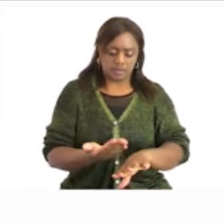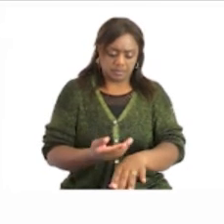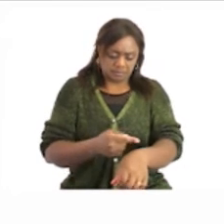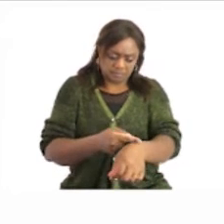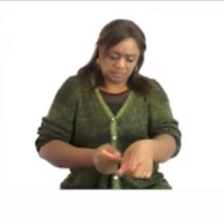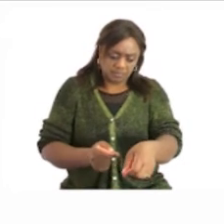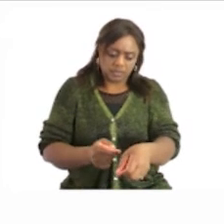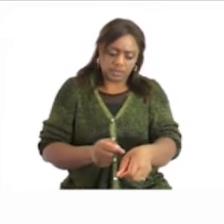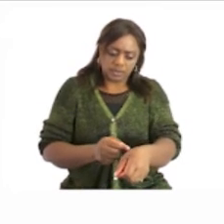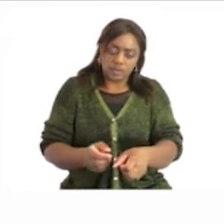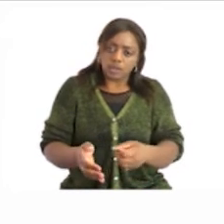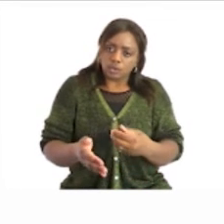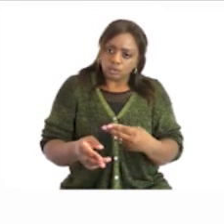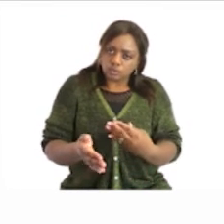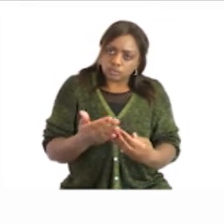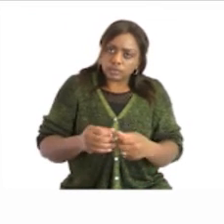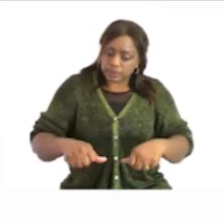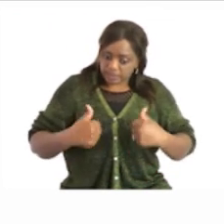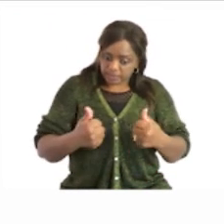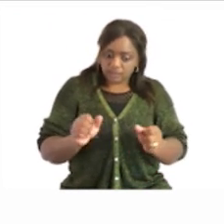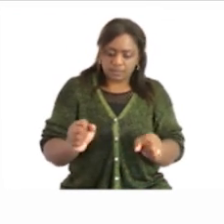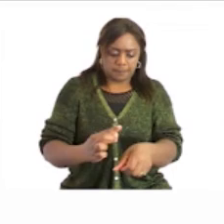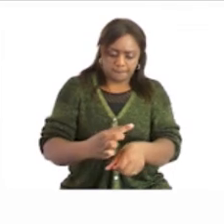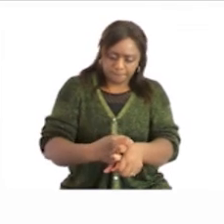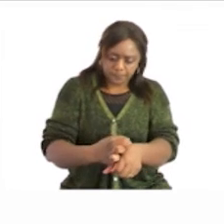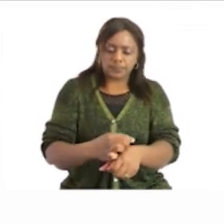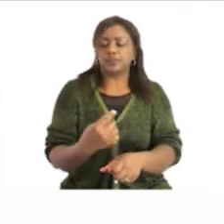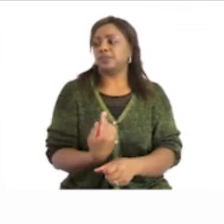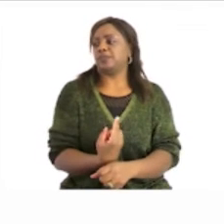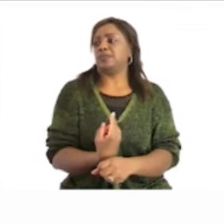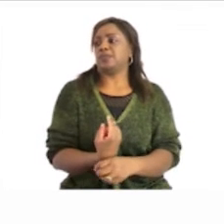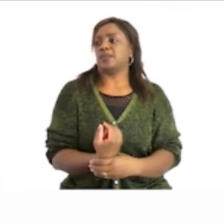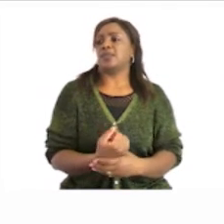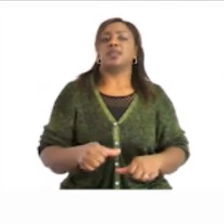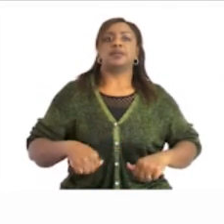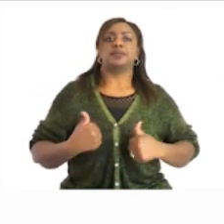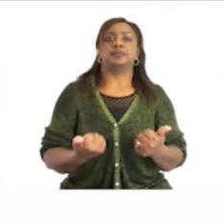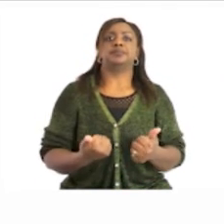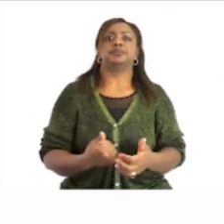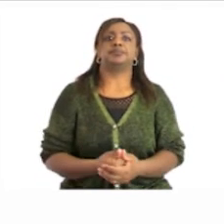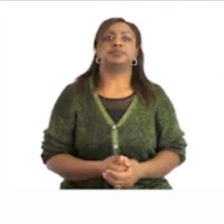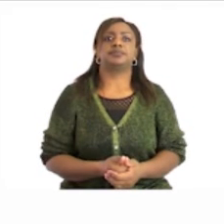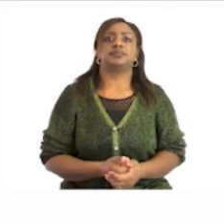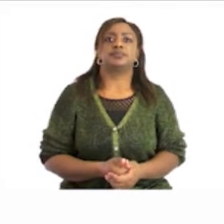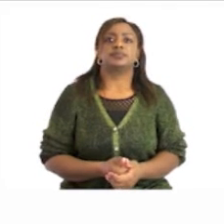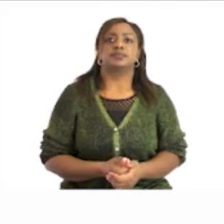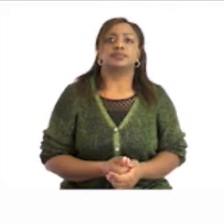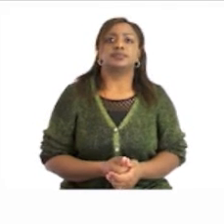injury or any injury, then the proteins in your bloodstream will help your body to heal